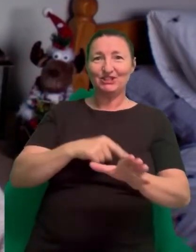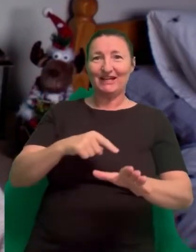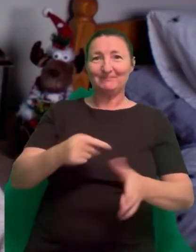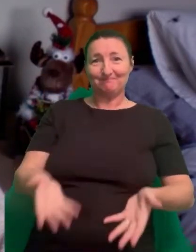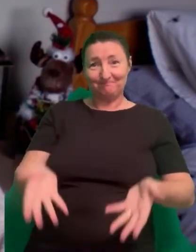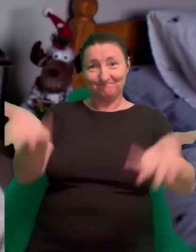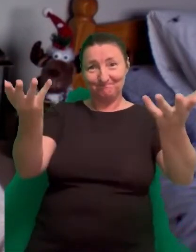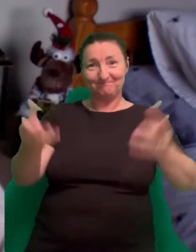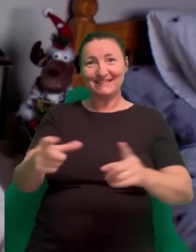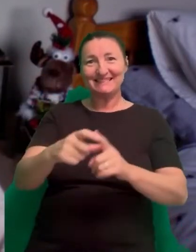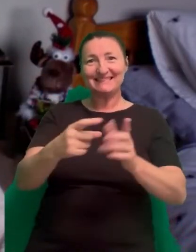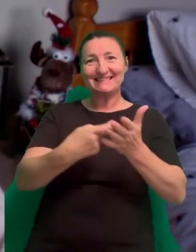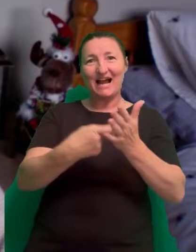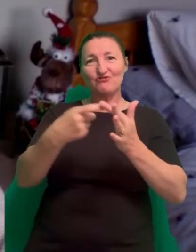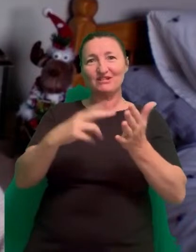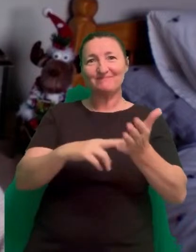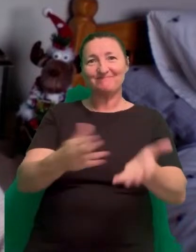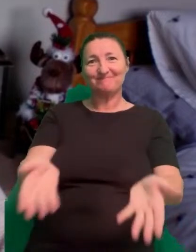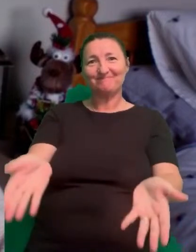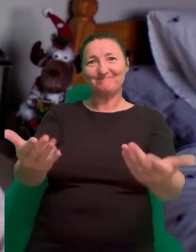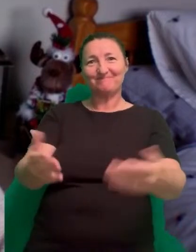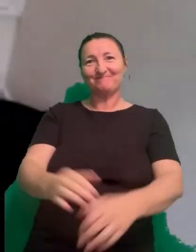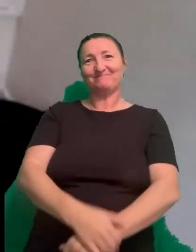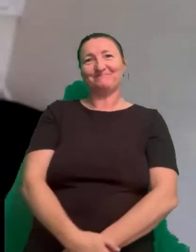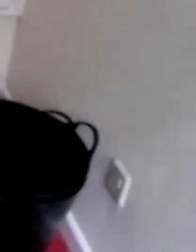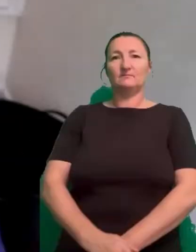year. Over to you, Darren.